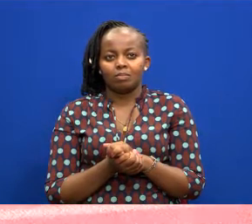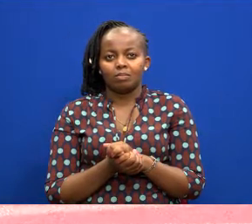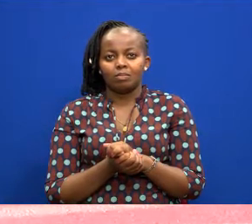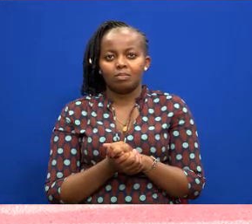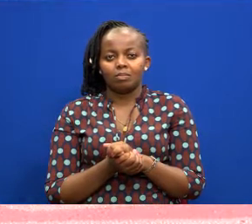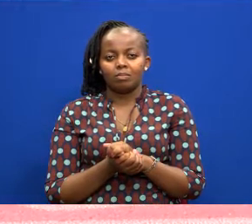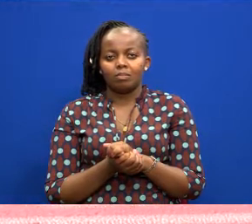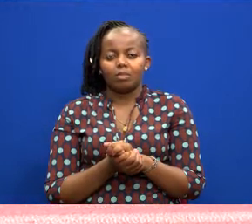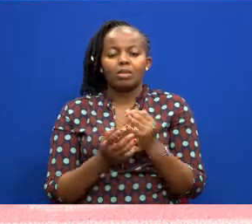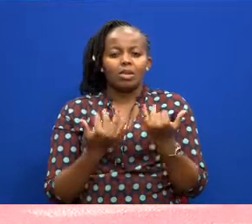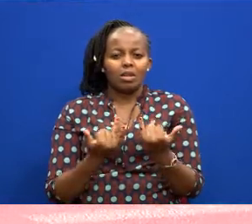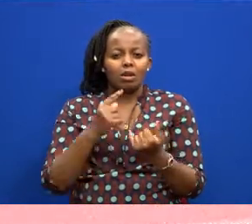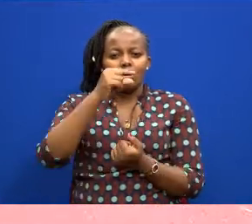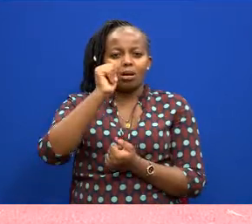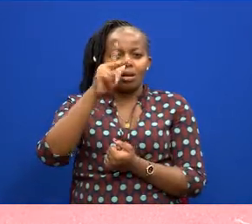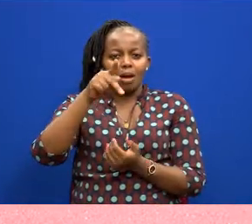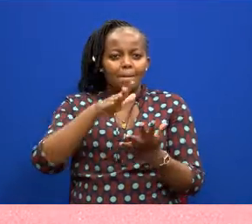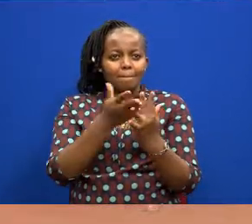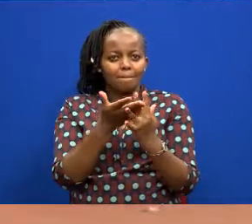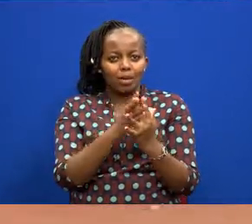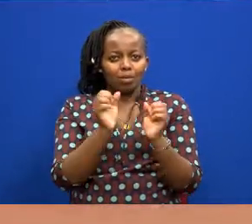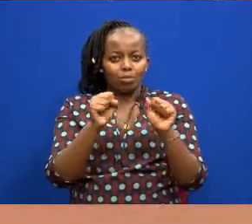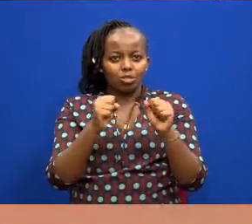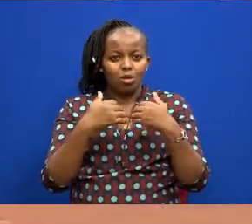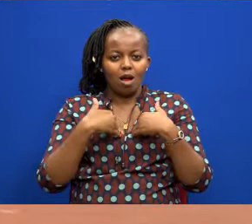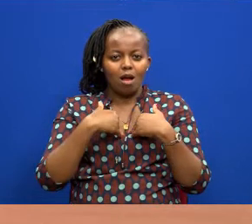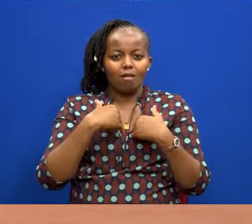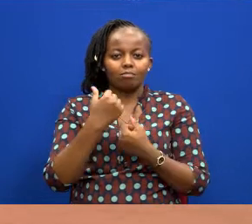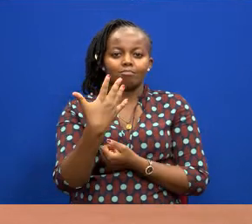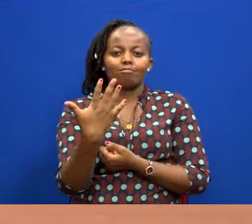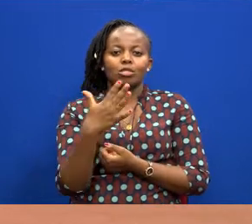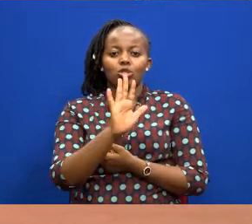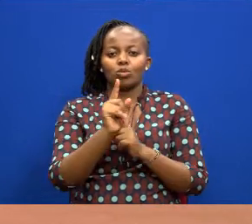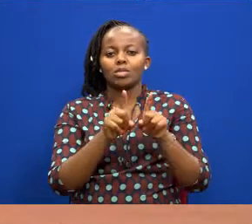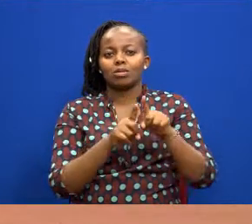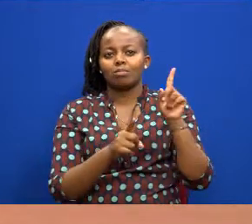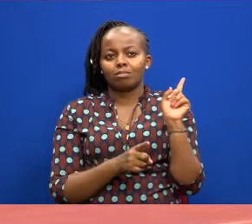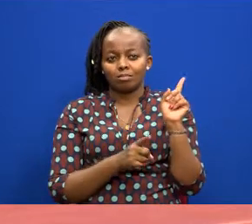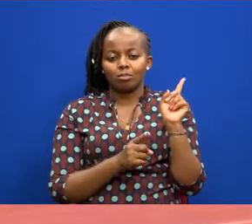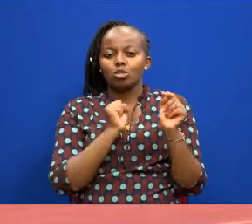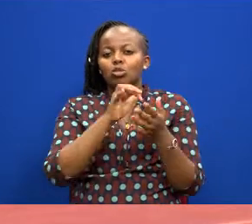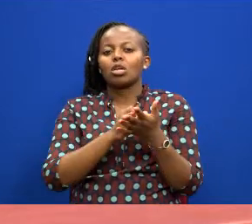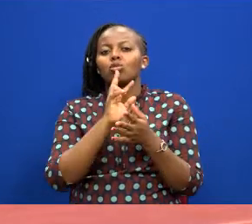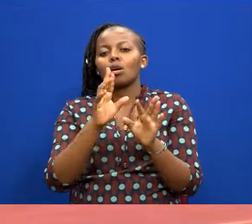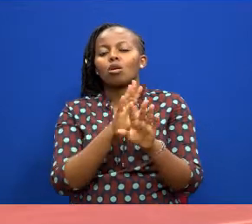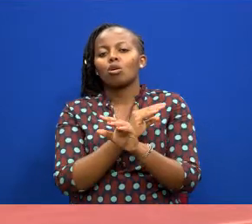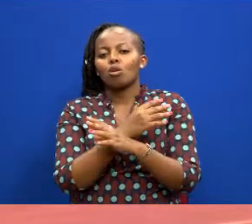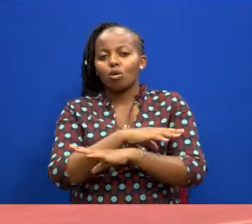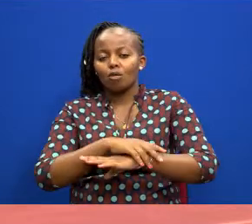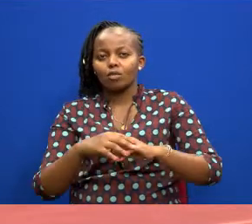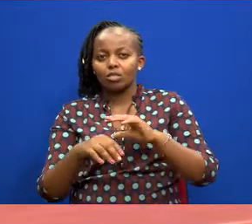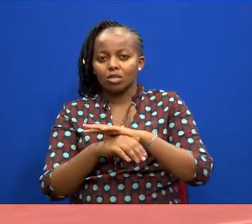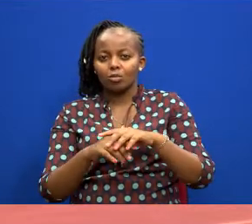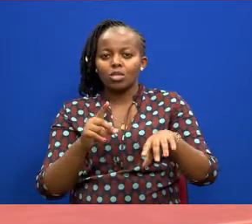The gap in between, you can put a fist so that you're comfortable when you're